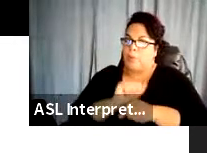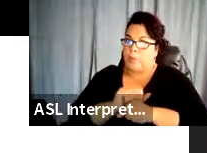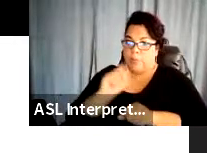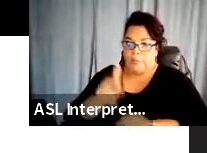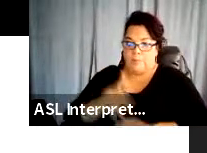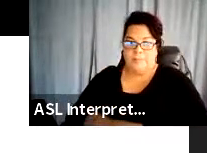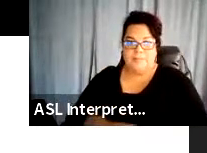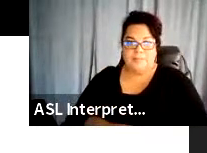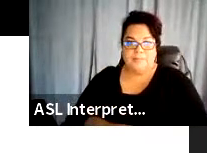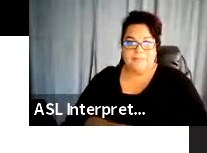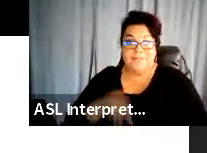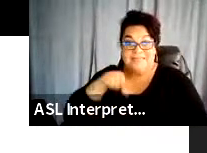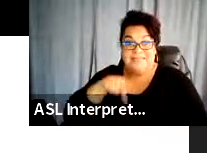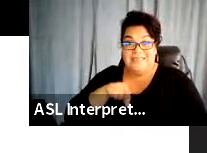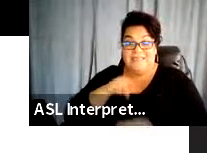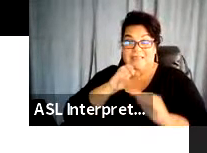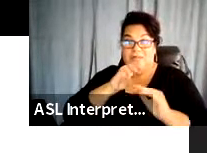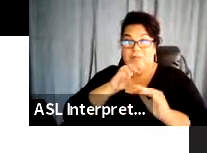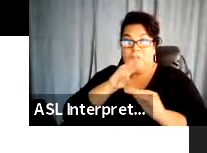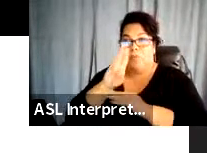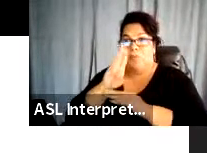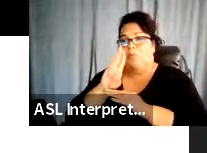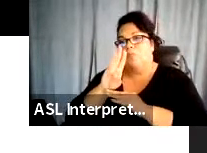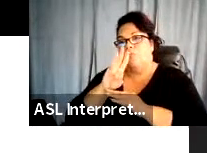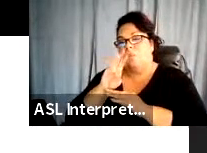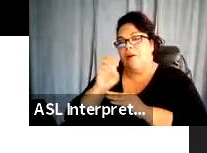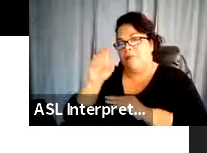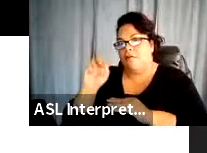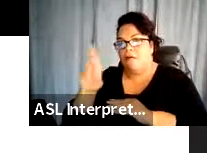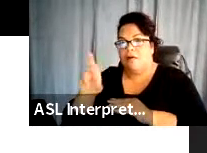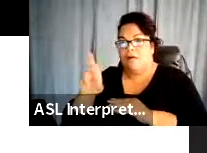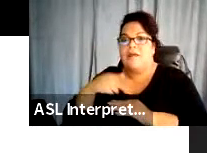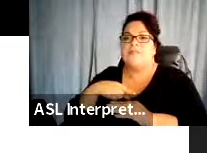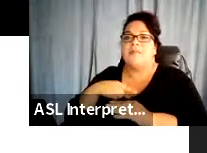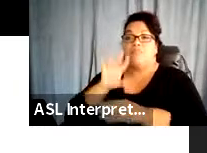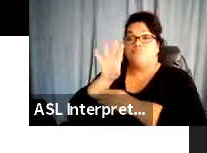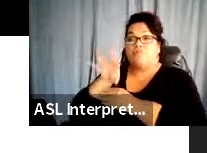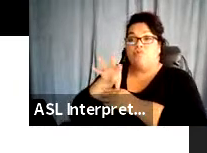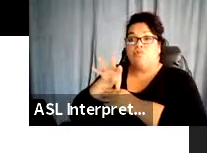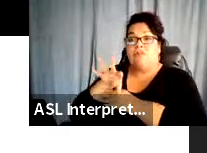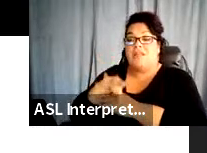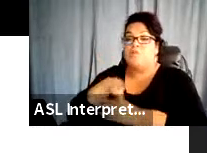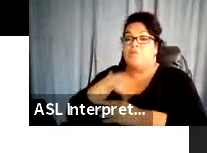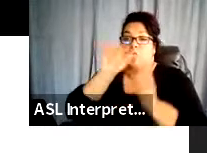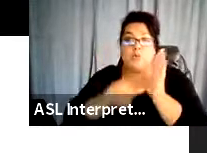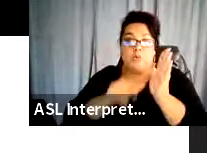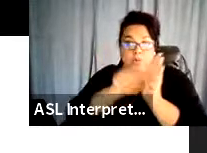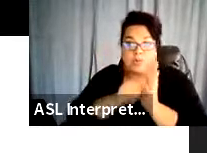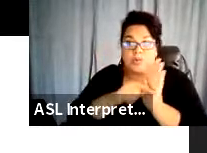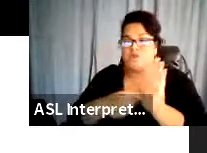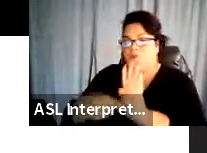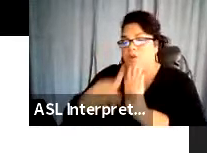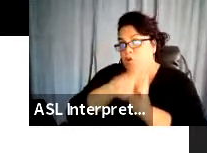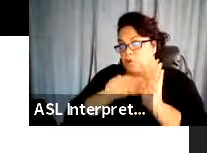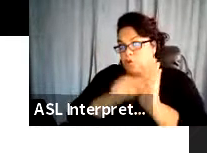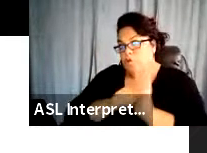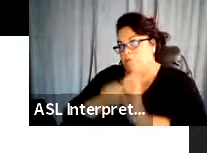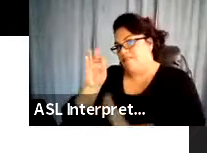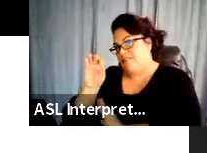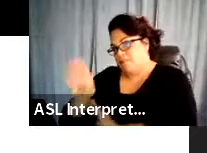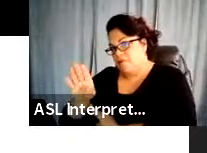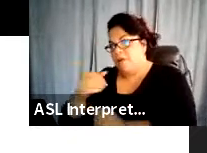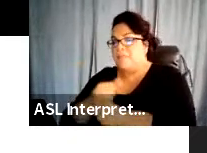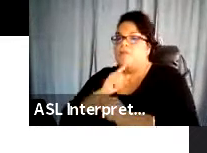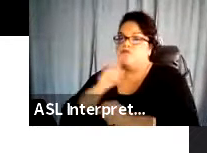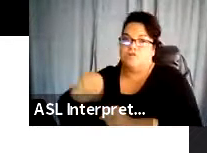This webinar is being recorded and broadcast to Facebook and YouTube as well. Above all, please be